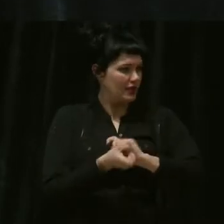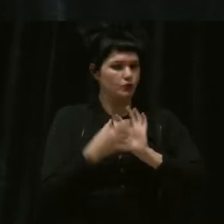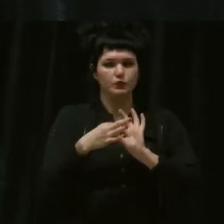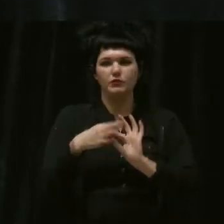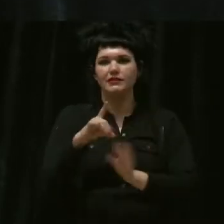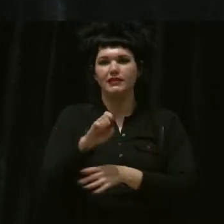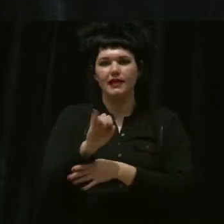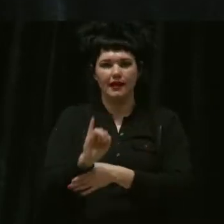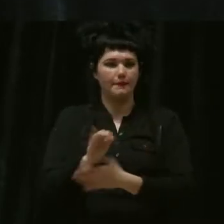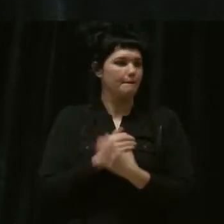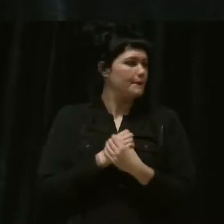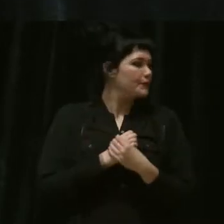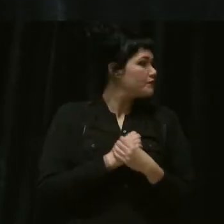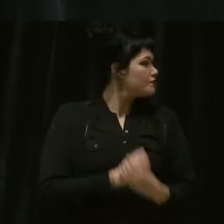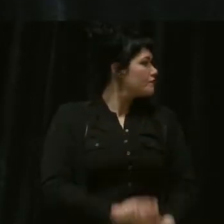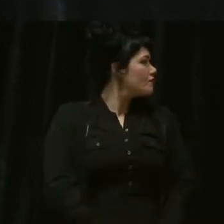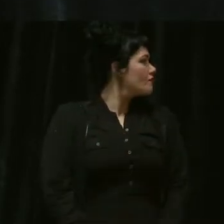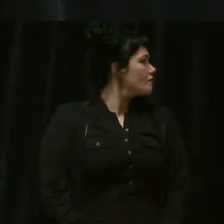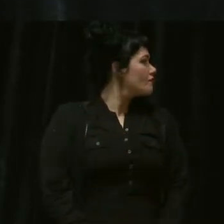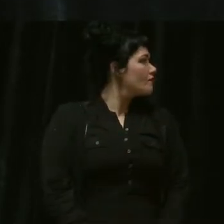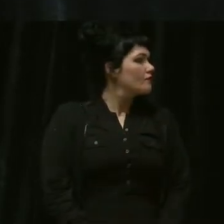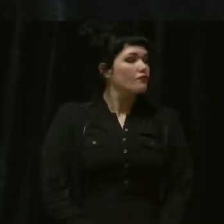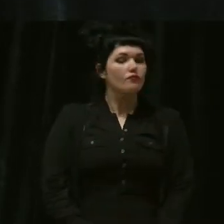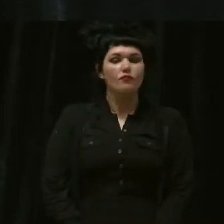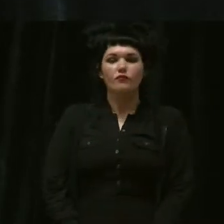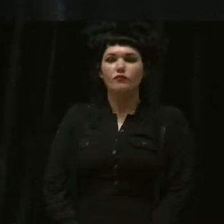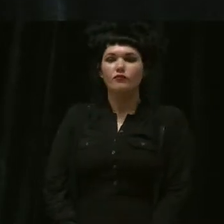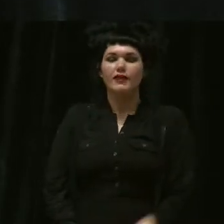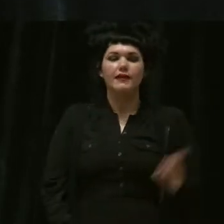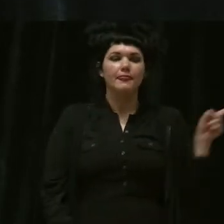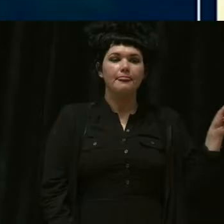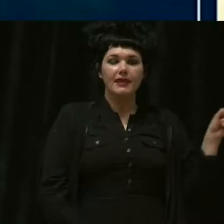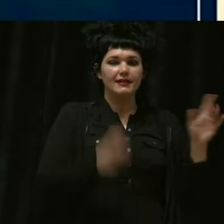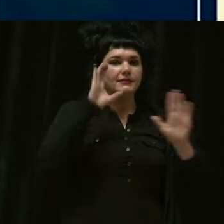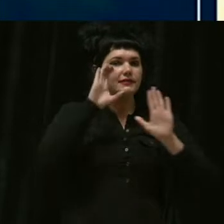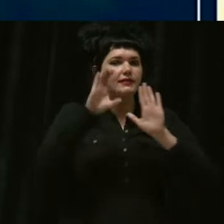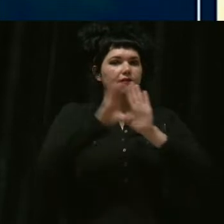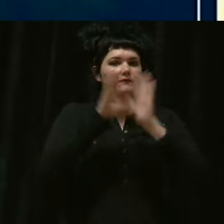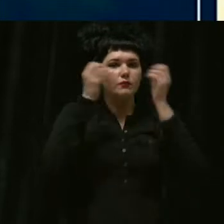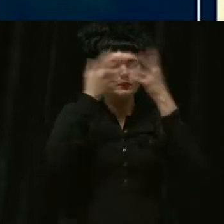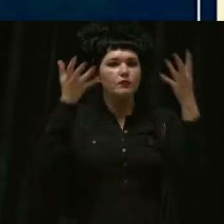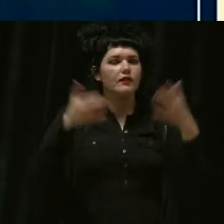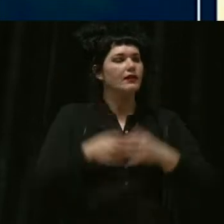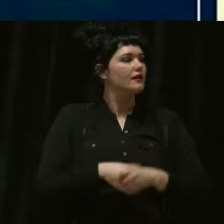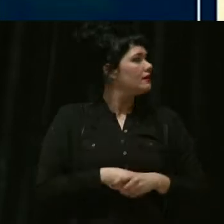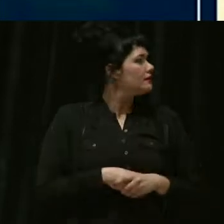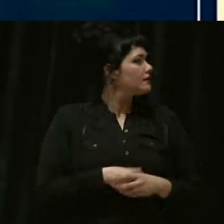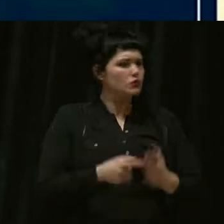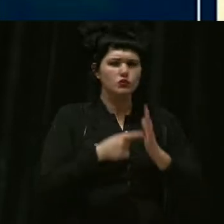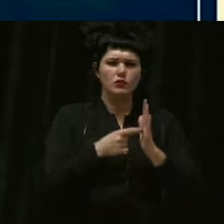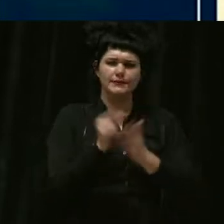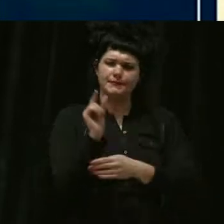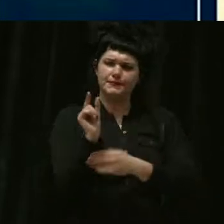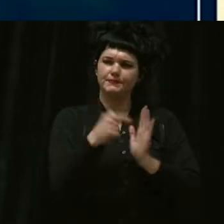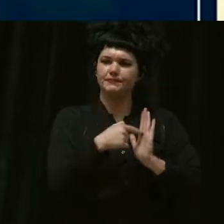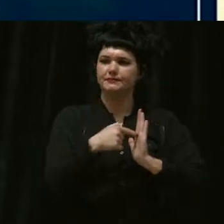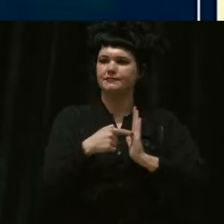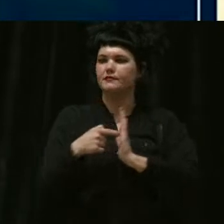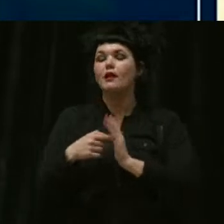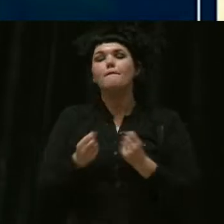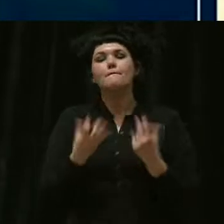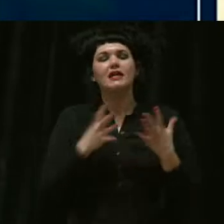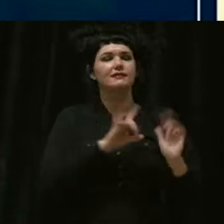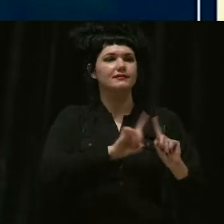DEI. And so this infographic just gives a small example of many of the different